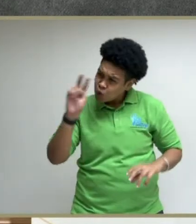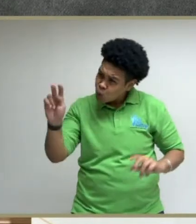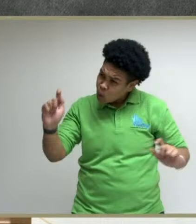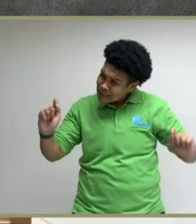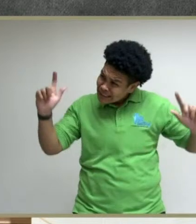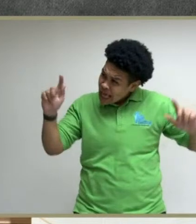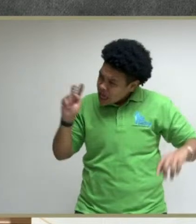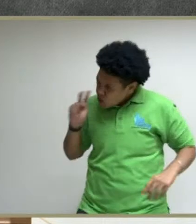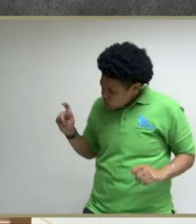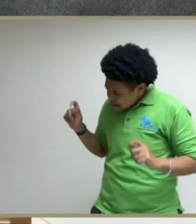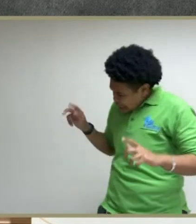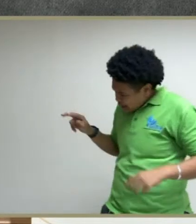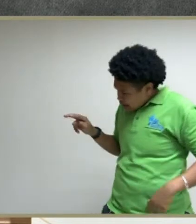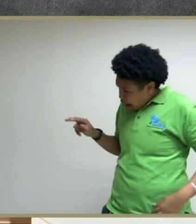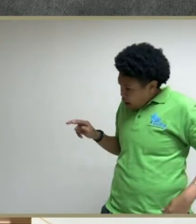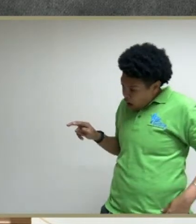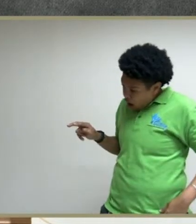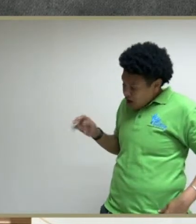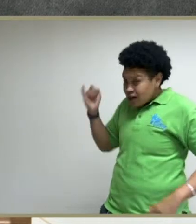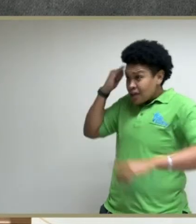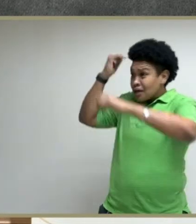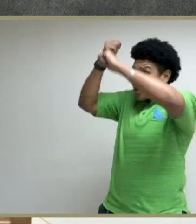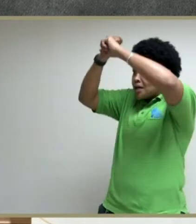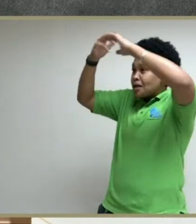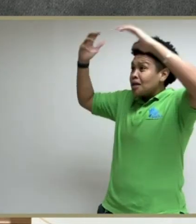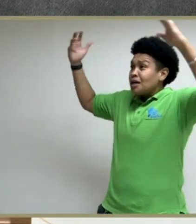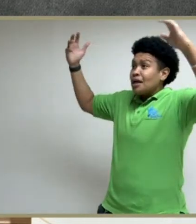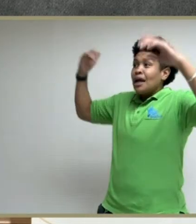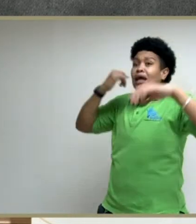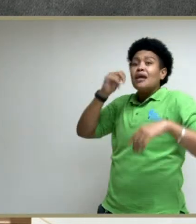slide, you can just imagine that if we were at a